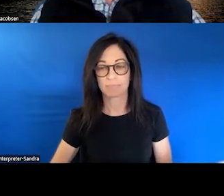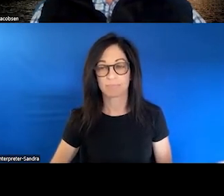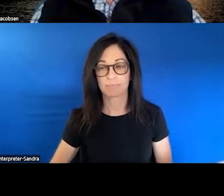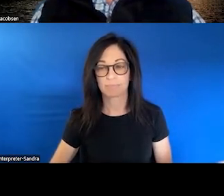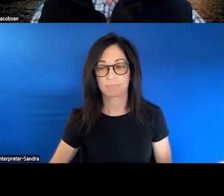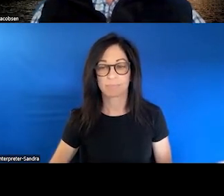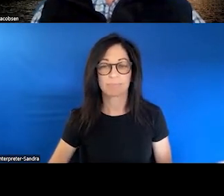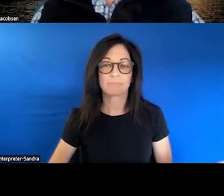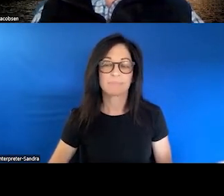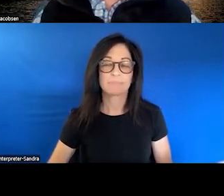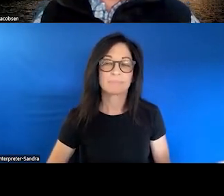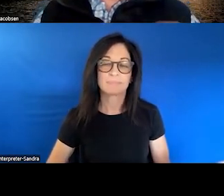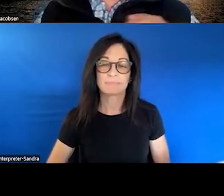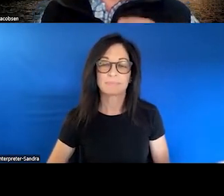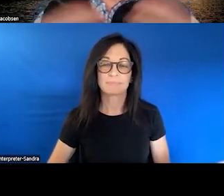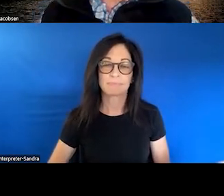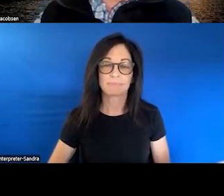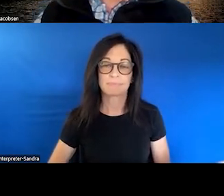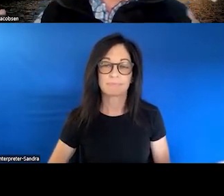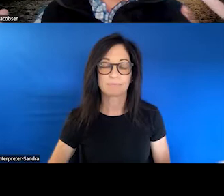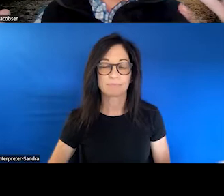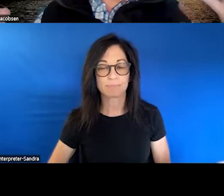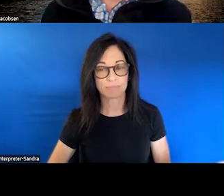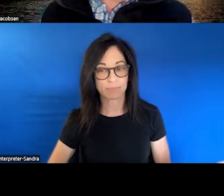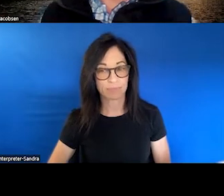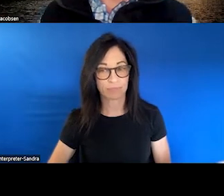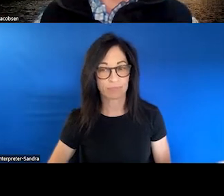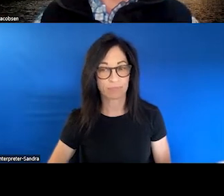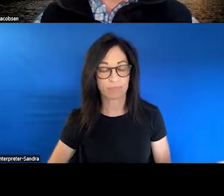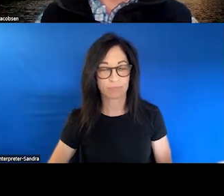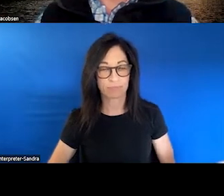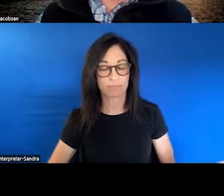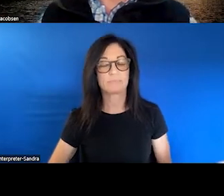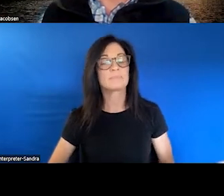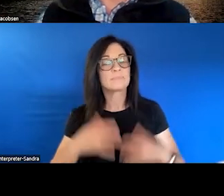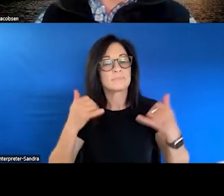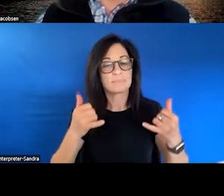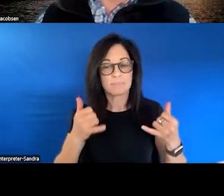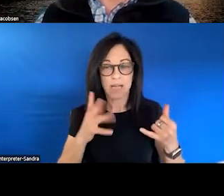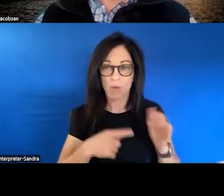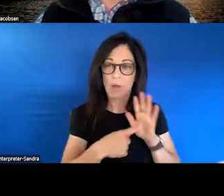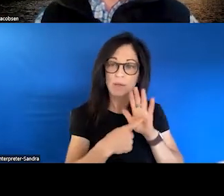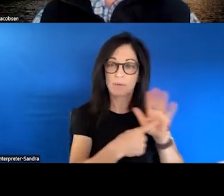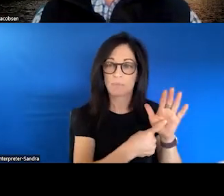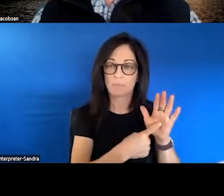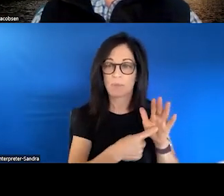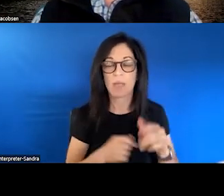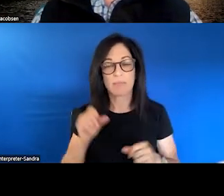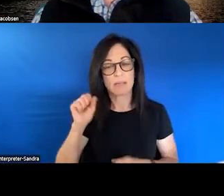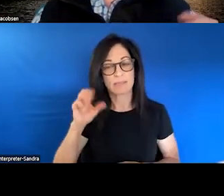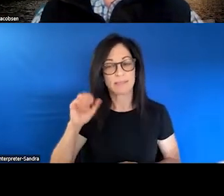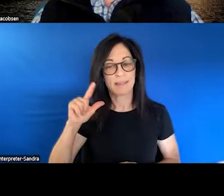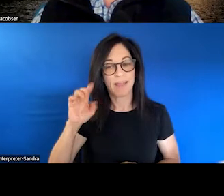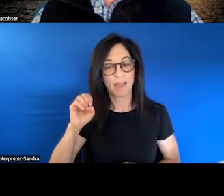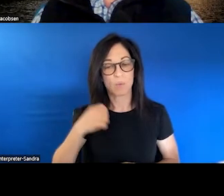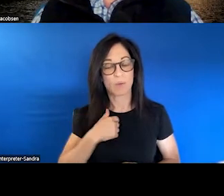I do want to take a moment to illuminate the scale in which we are operating. And this data is